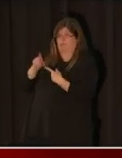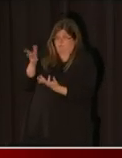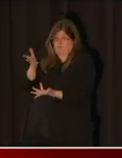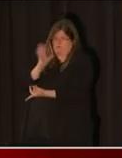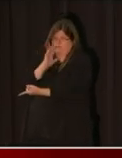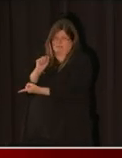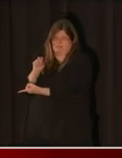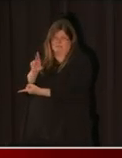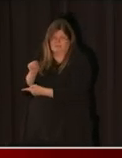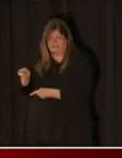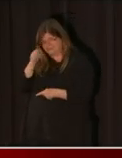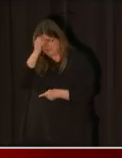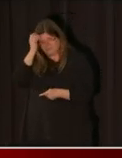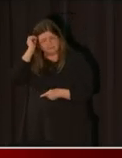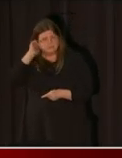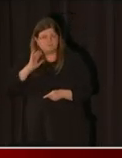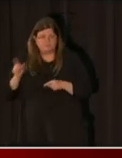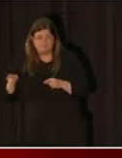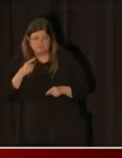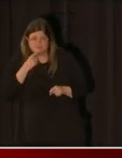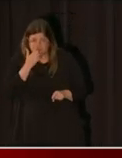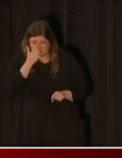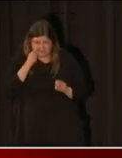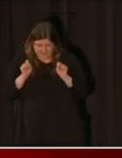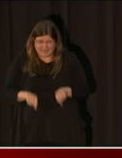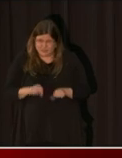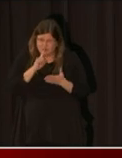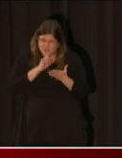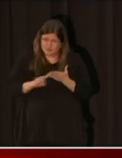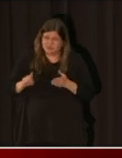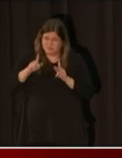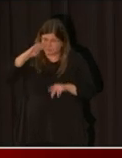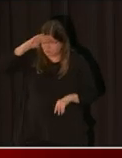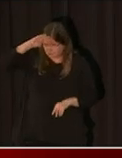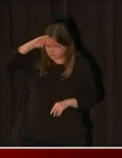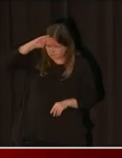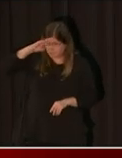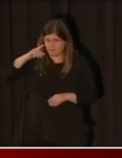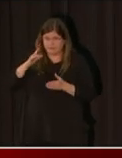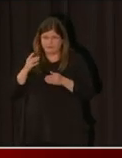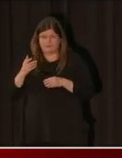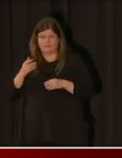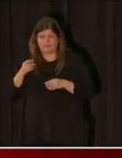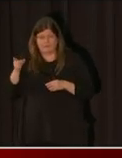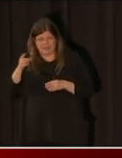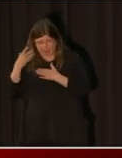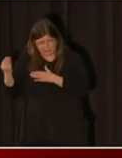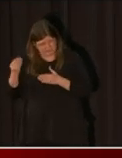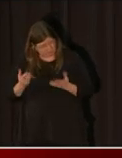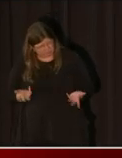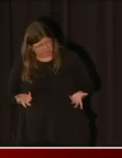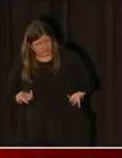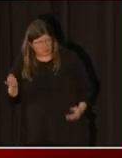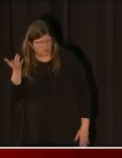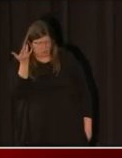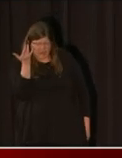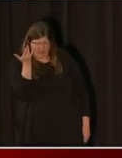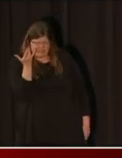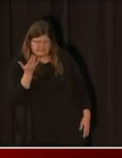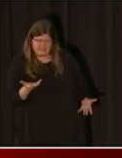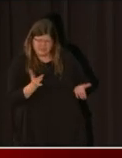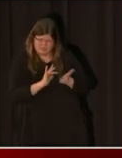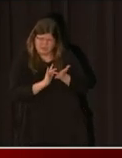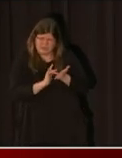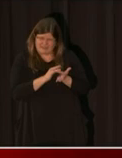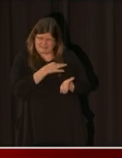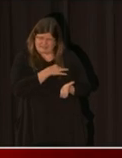can safely take someone's temperature outside and that be done in a safe way. Why would medical personnel in full PPE, head